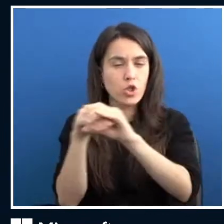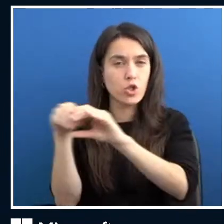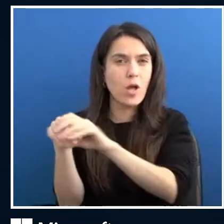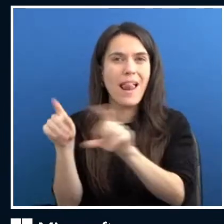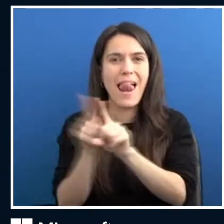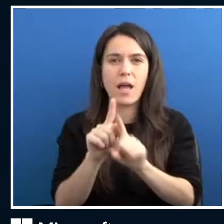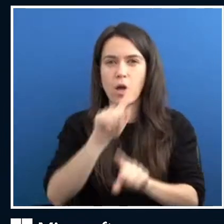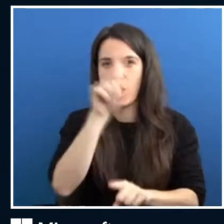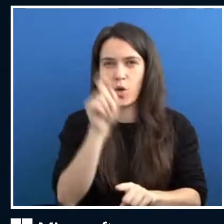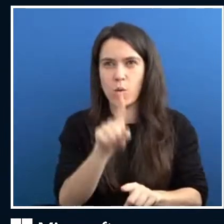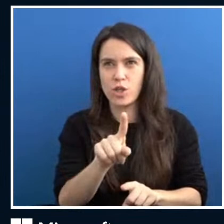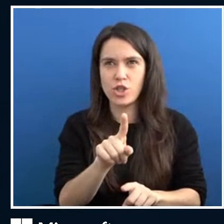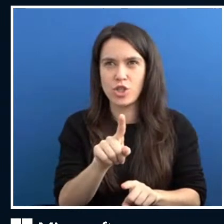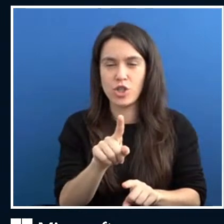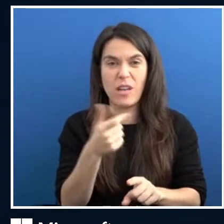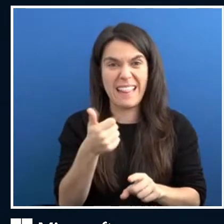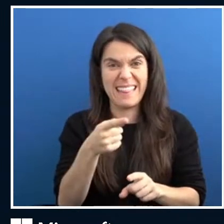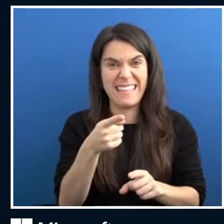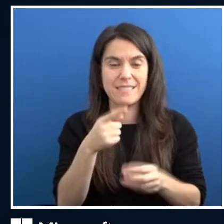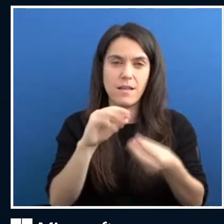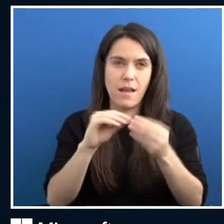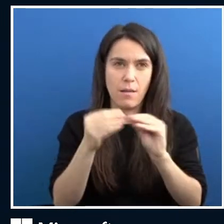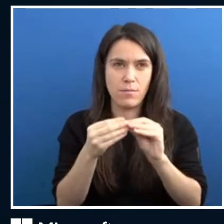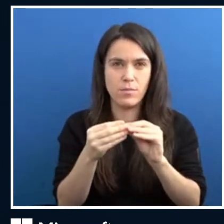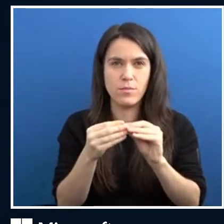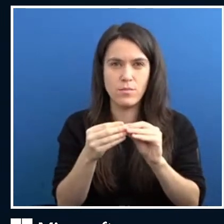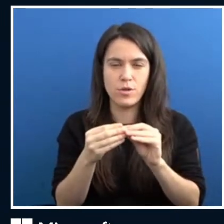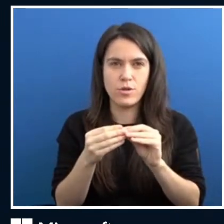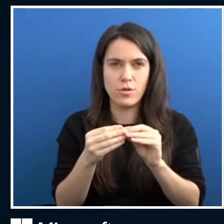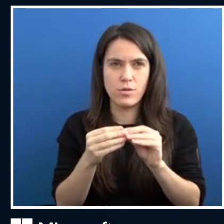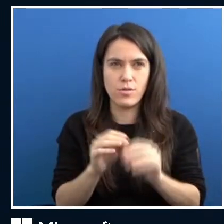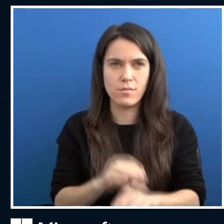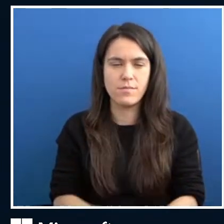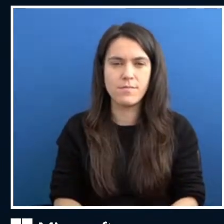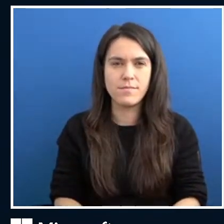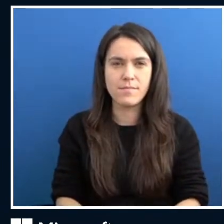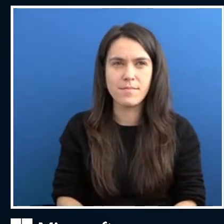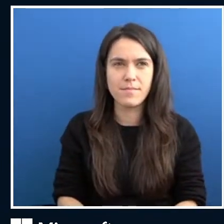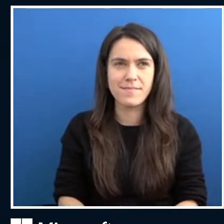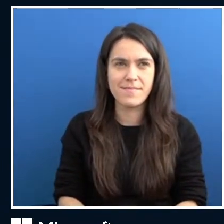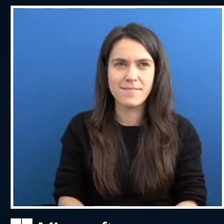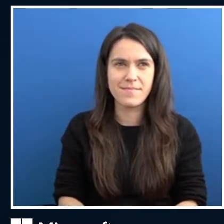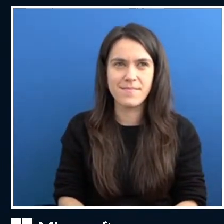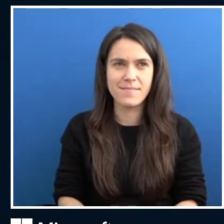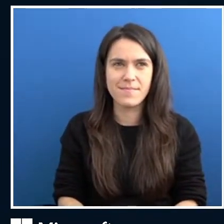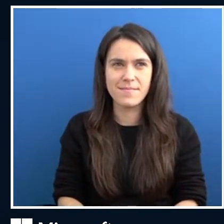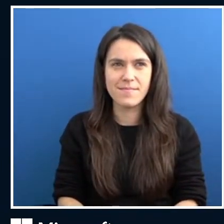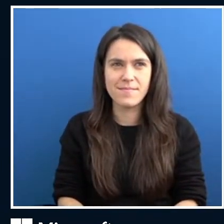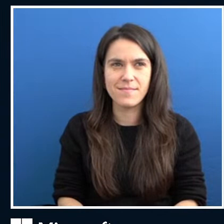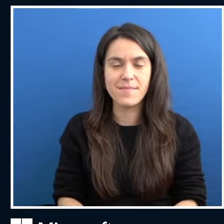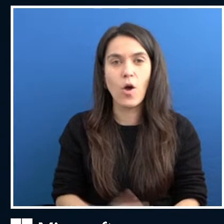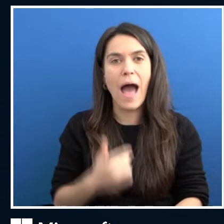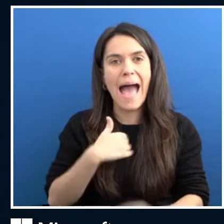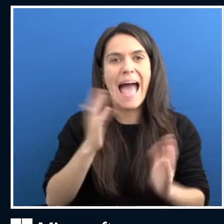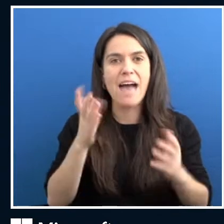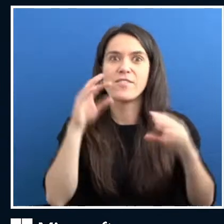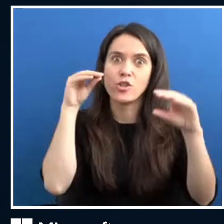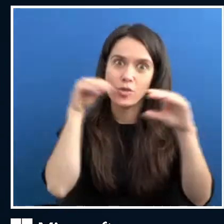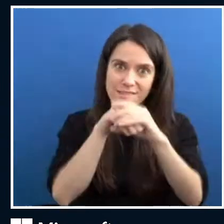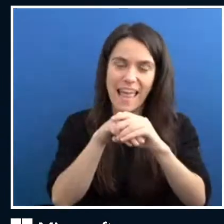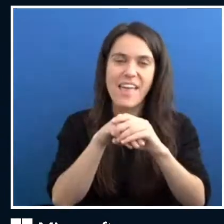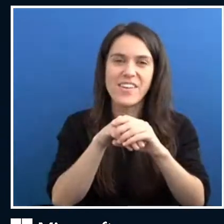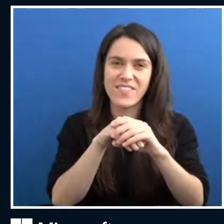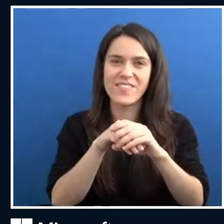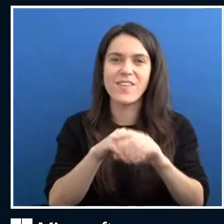Atomic number, oxygen's dash atomic number dash is 8, and in the blank space we have